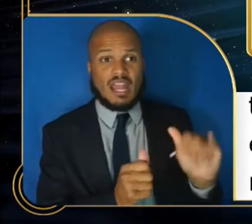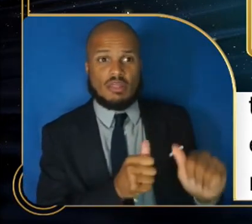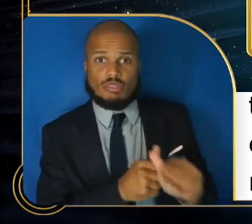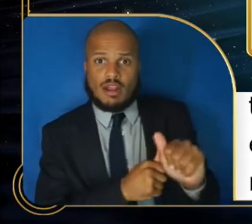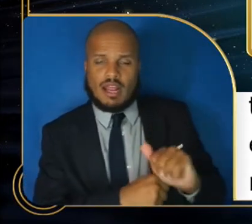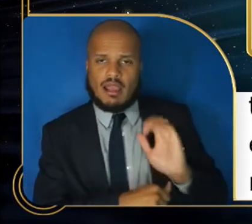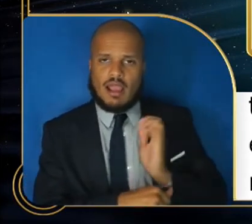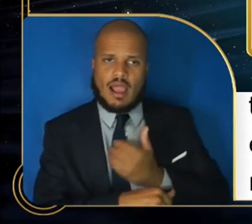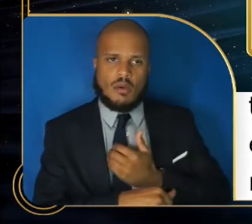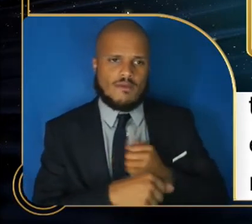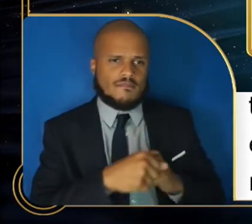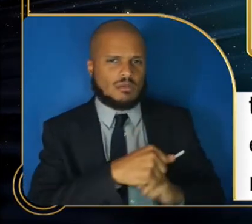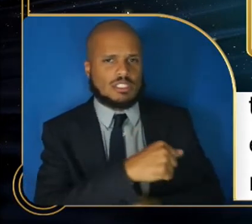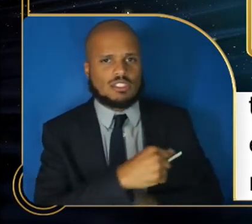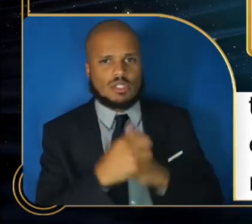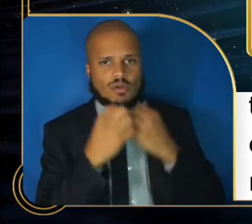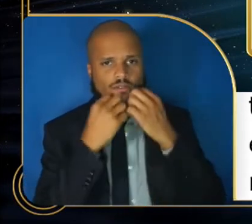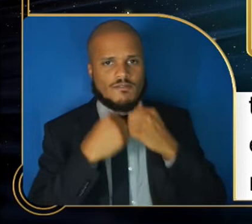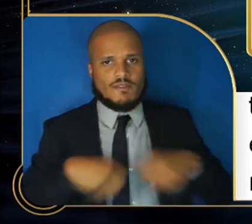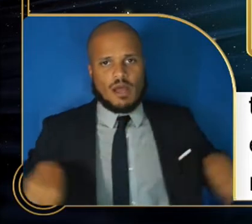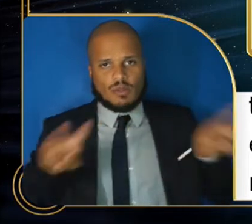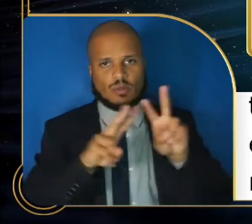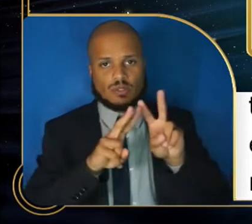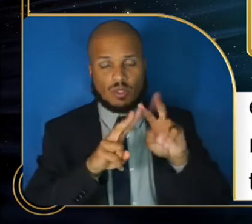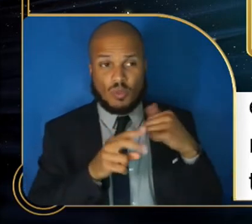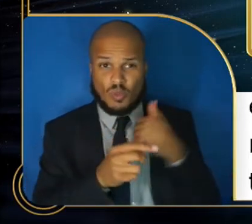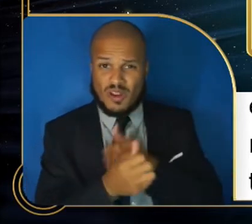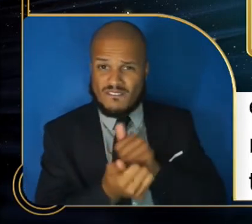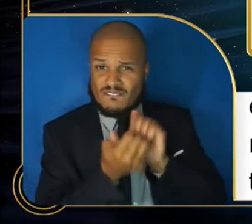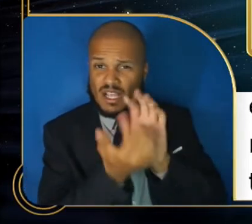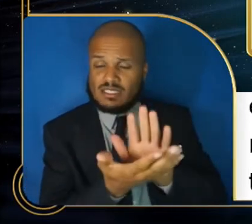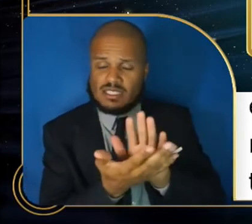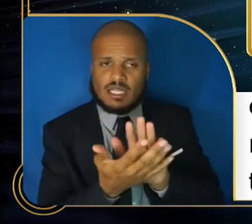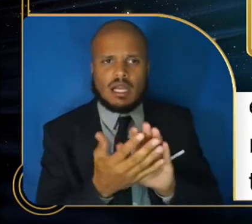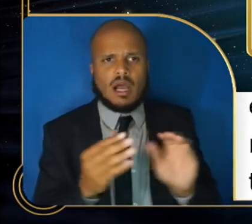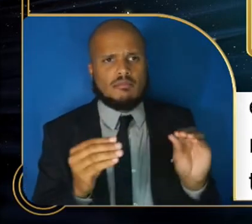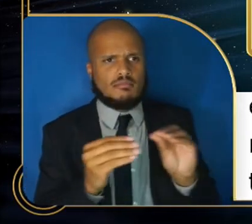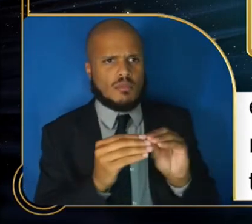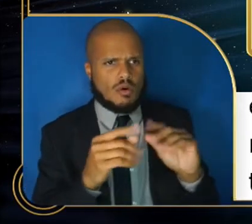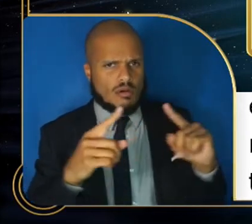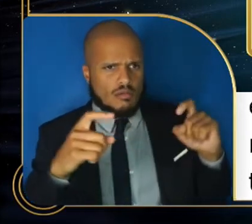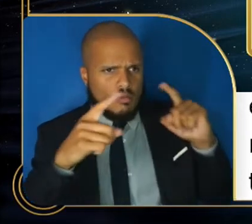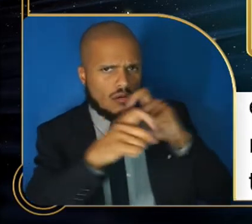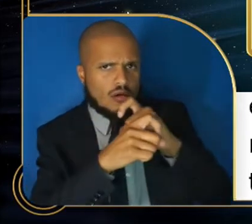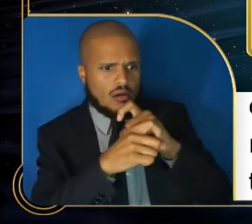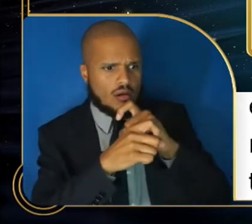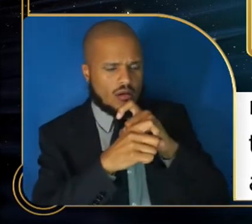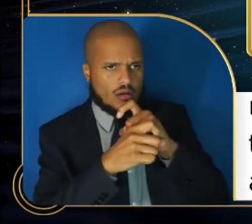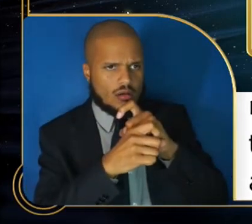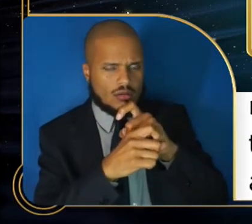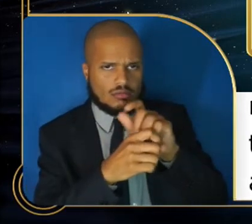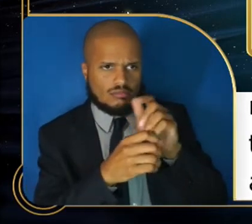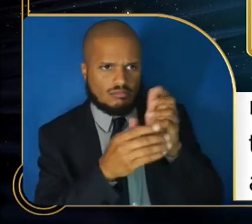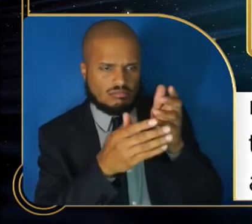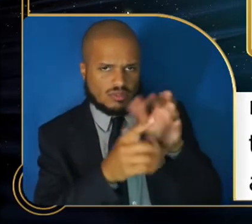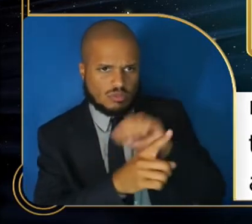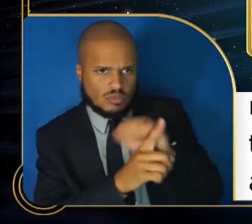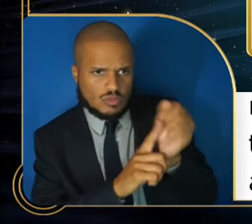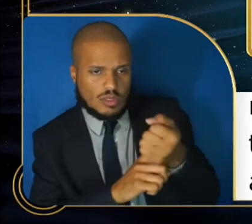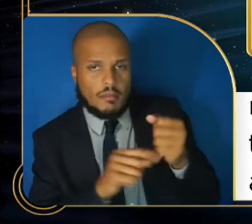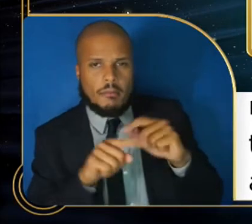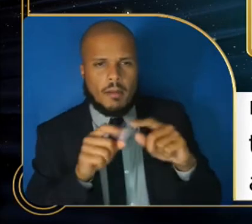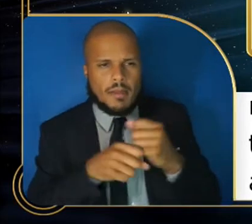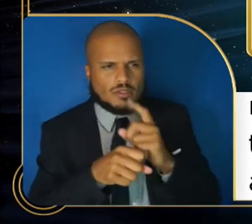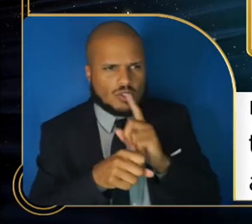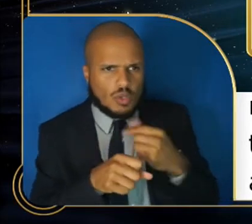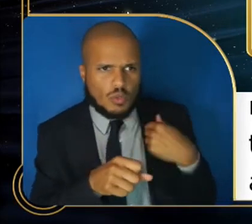foundational values. We're facing a more sophisticated set of tactics, to be sure, but all with the same